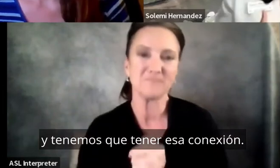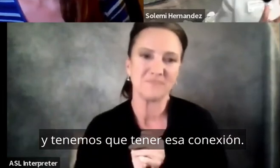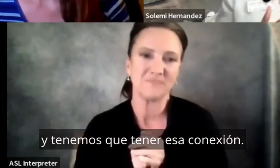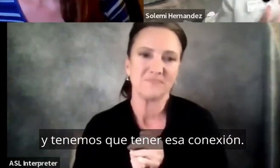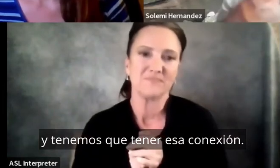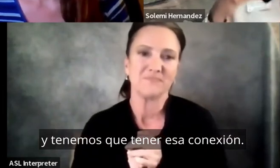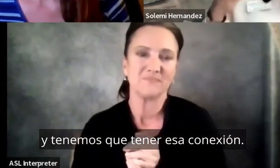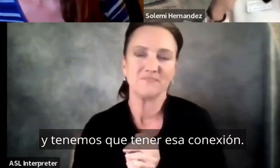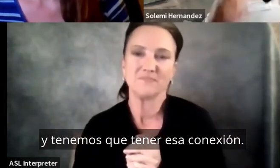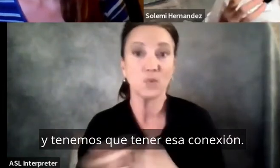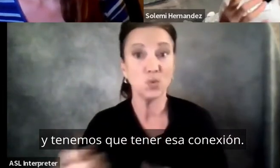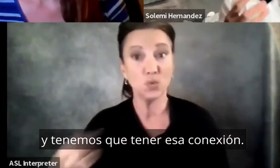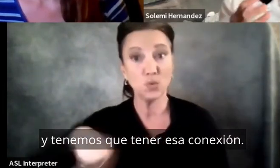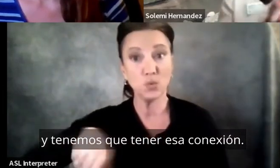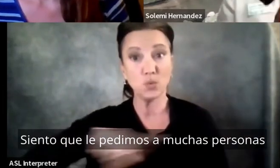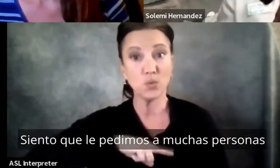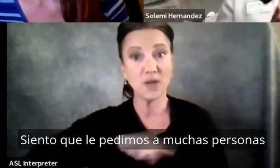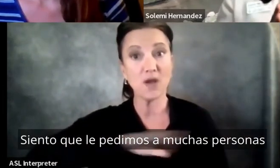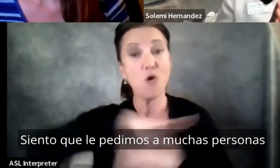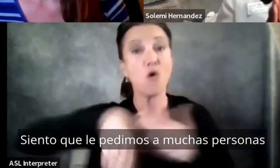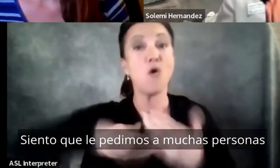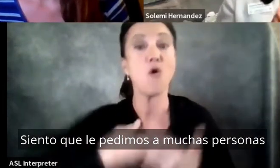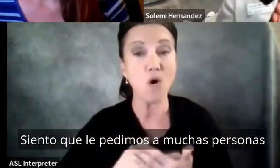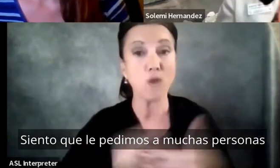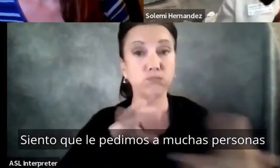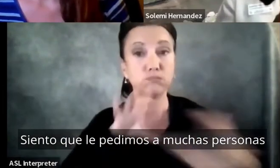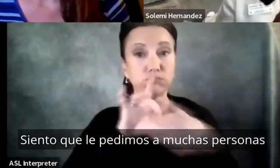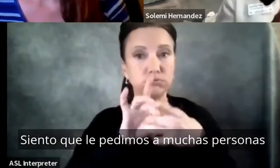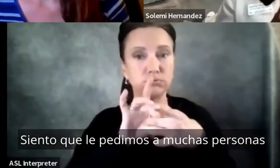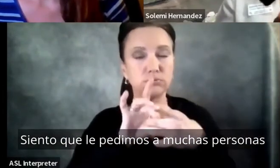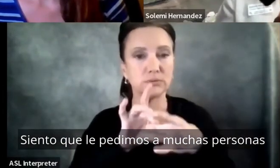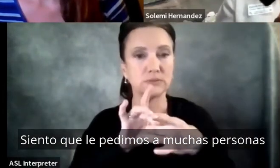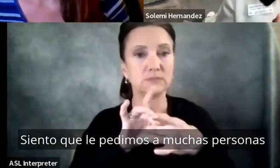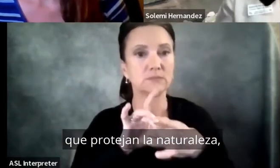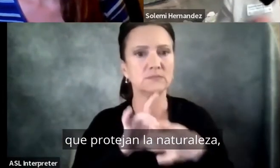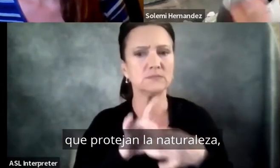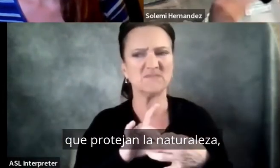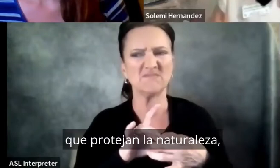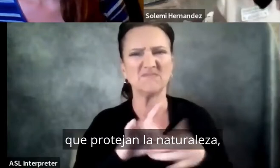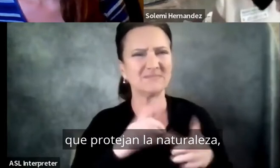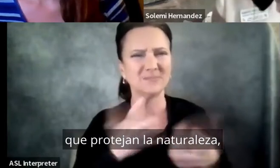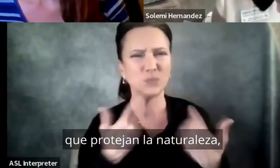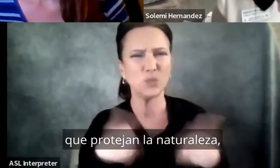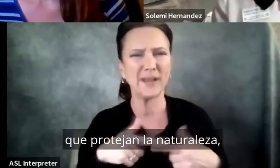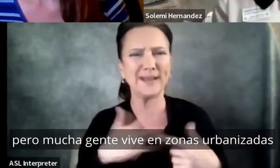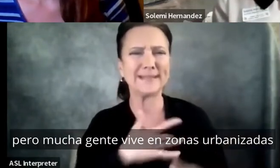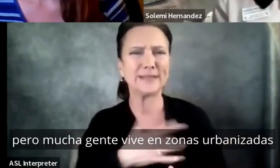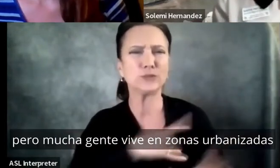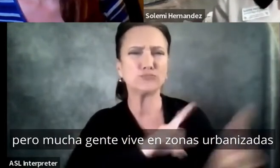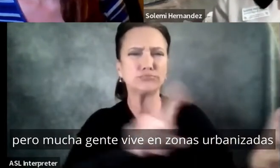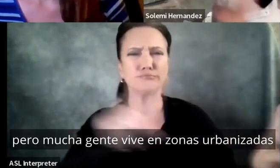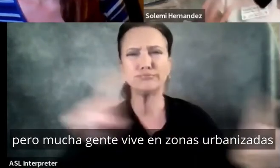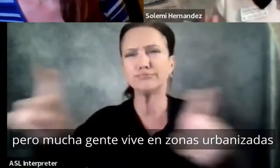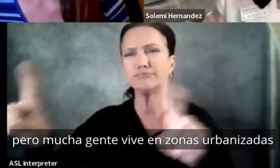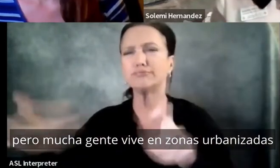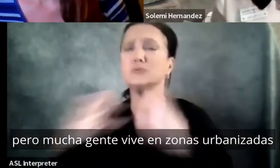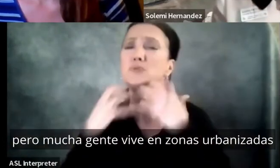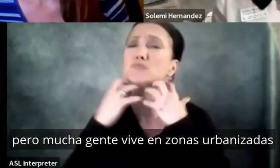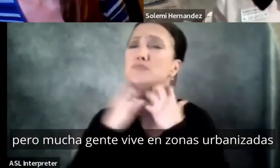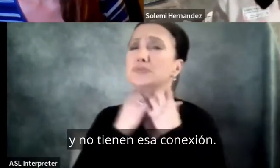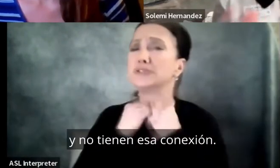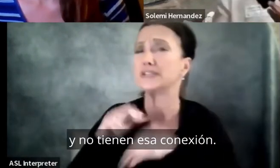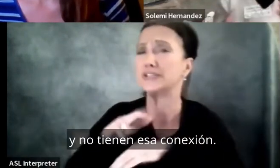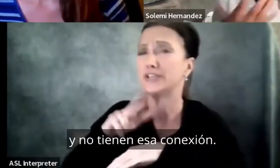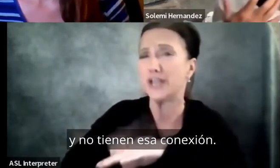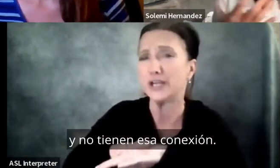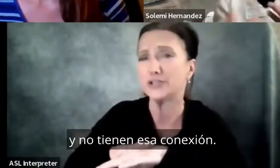we have to have that connection. I feel, you know, we ask of many people to protect nature, but many people live in urbanized